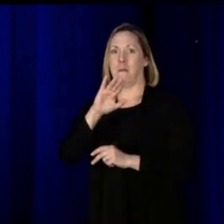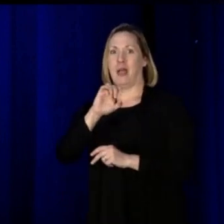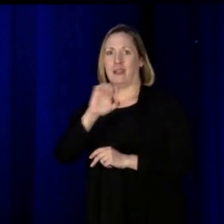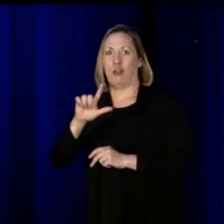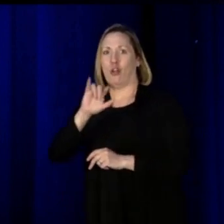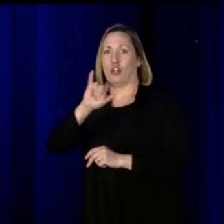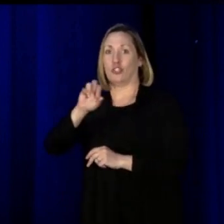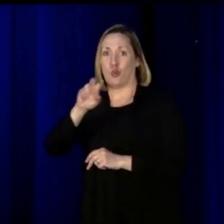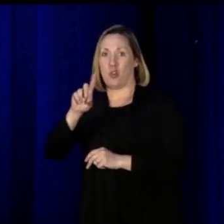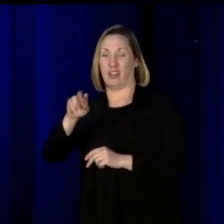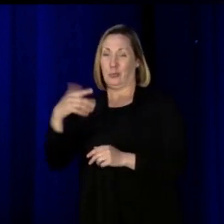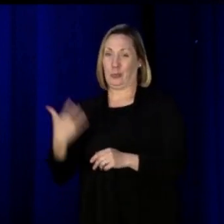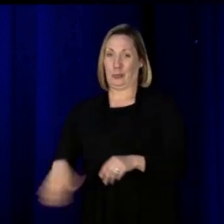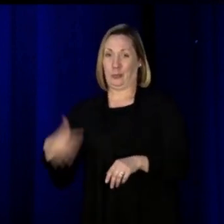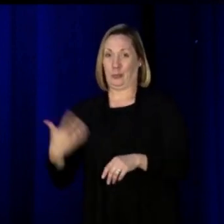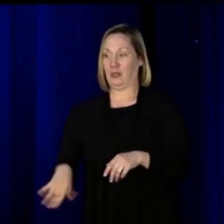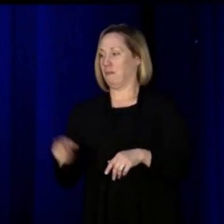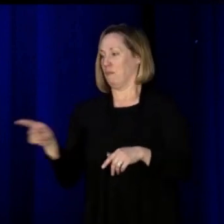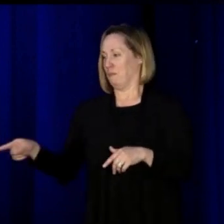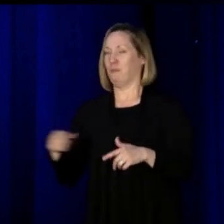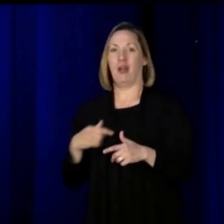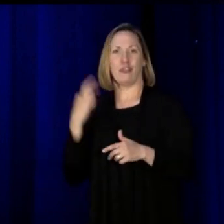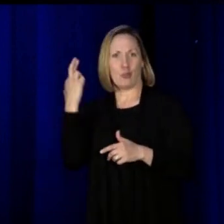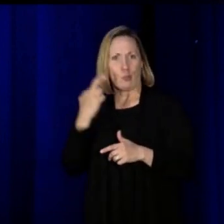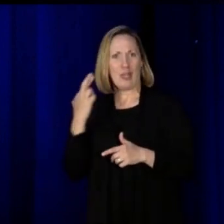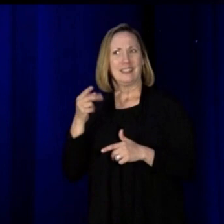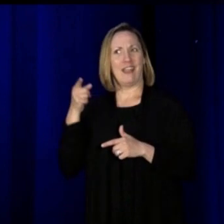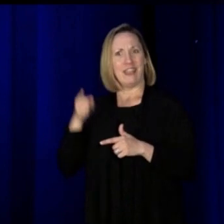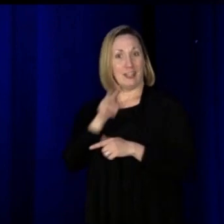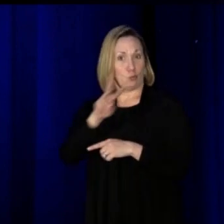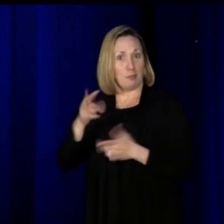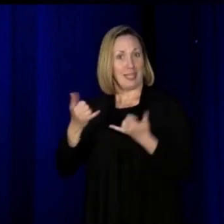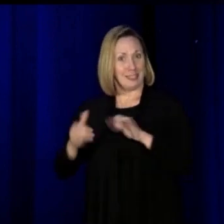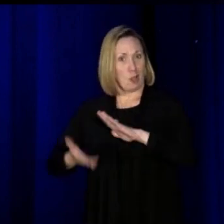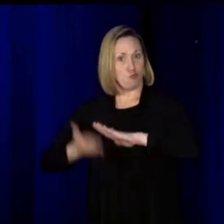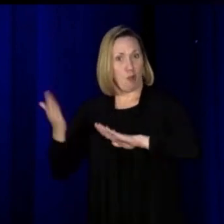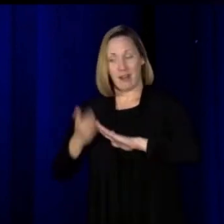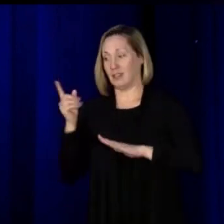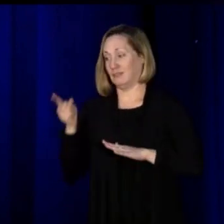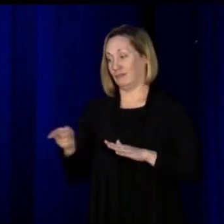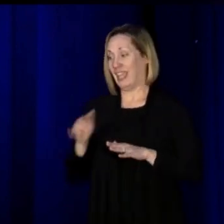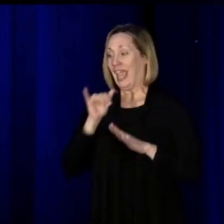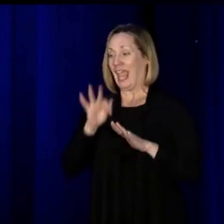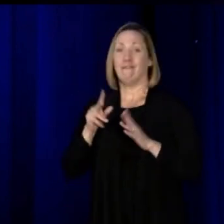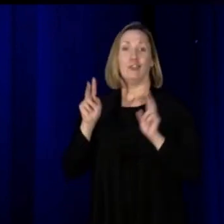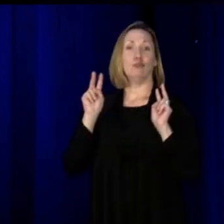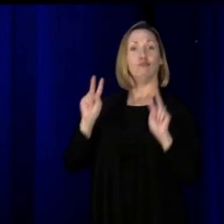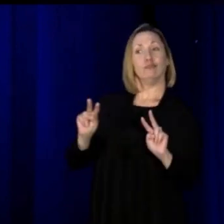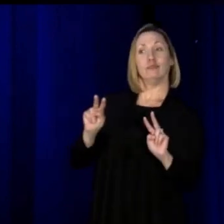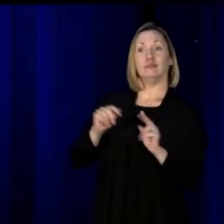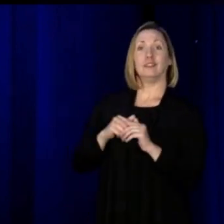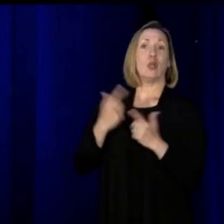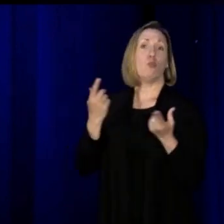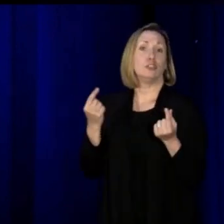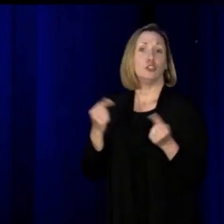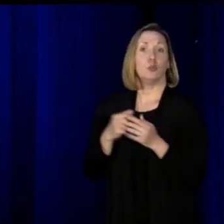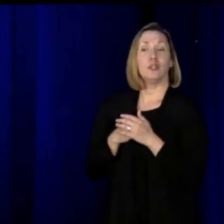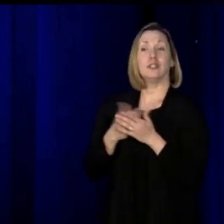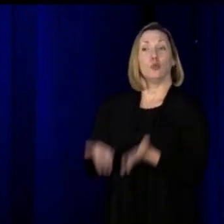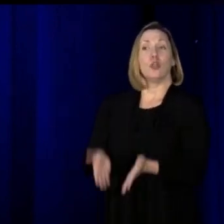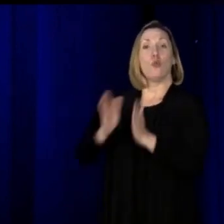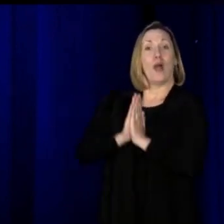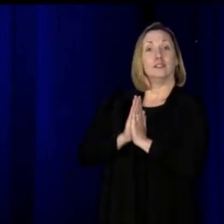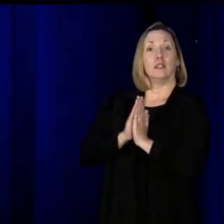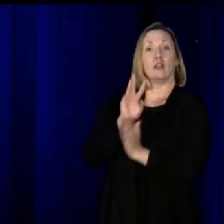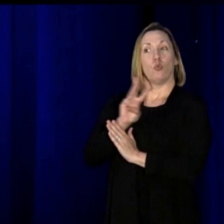thing, besides that this website is still up and running, this website, if you visit it, basically what you are doing is requesting the